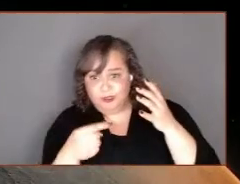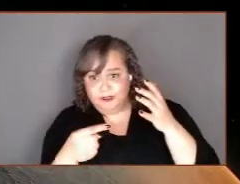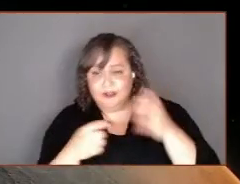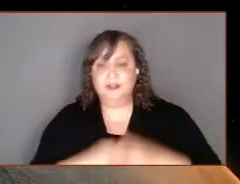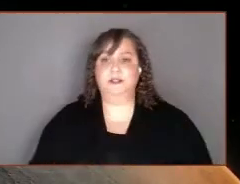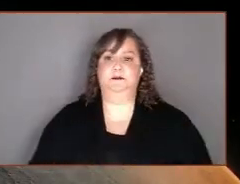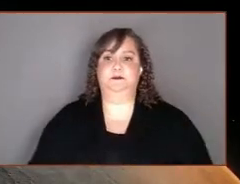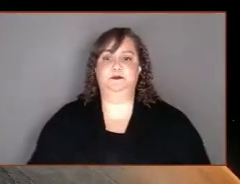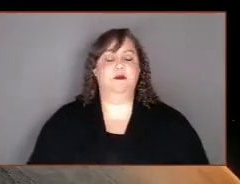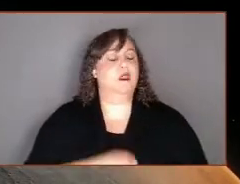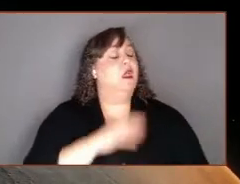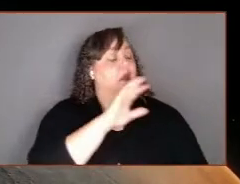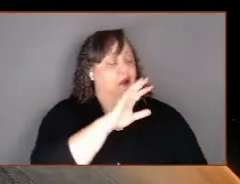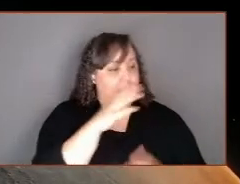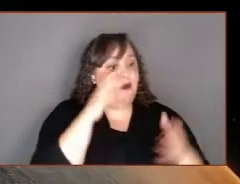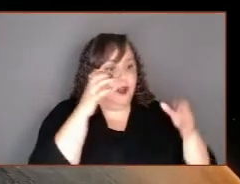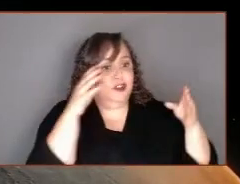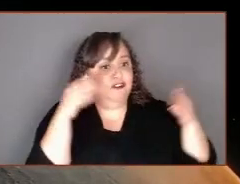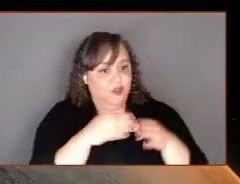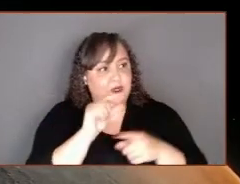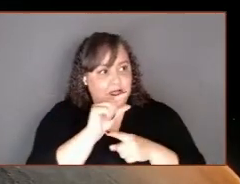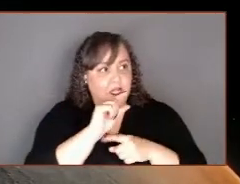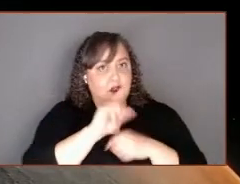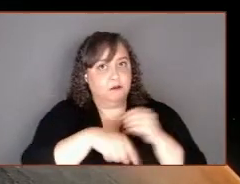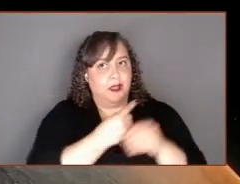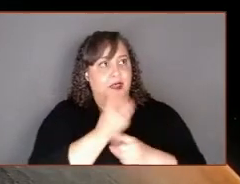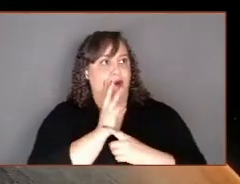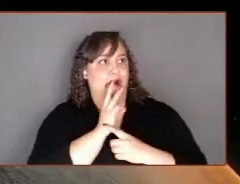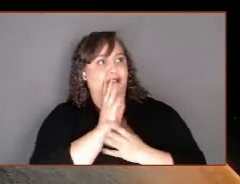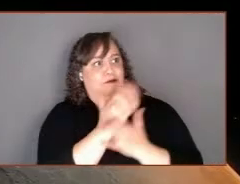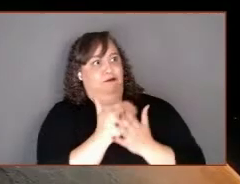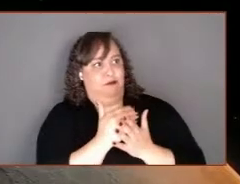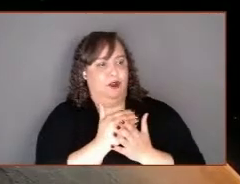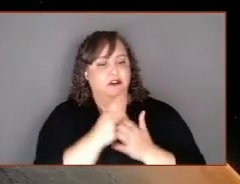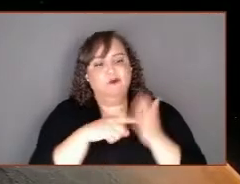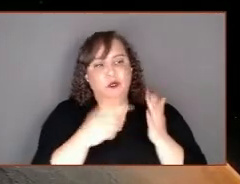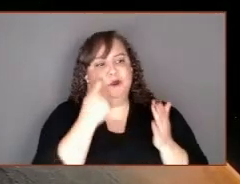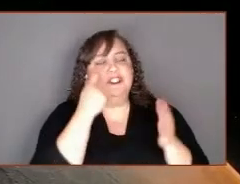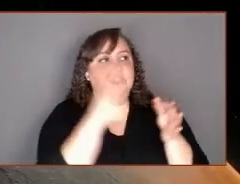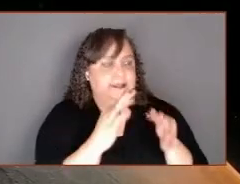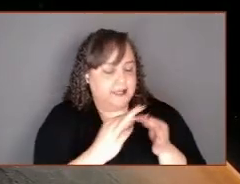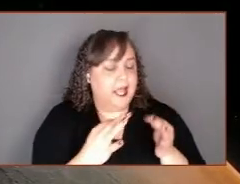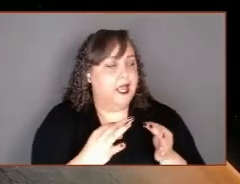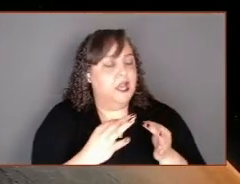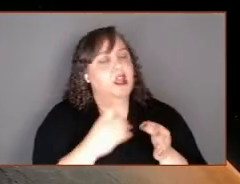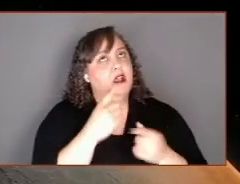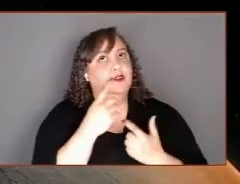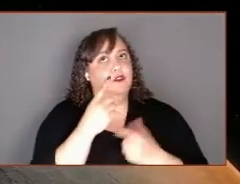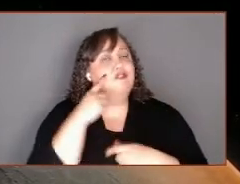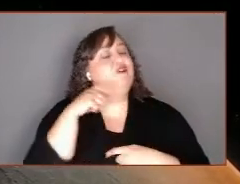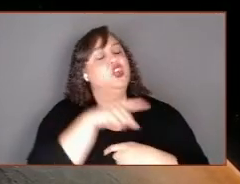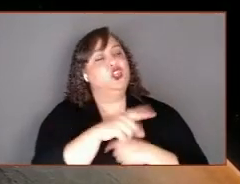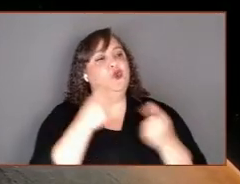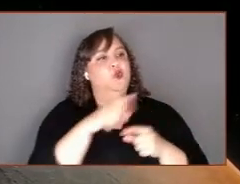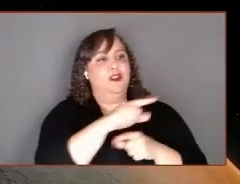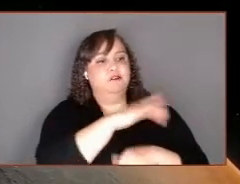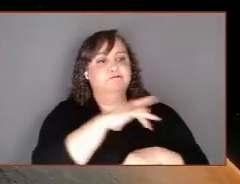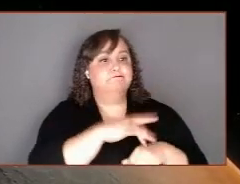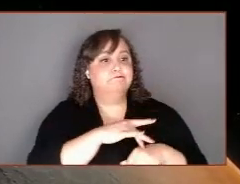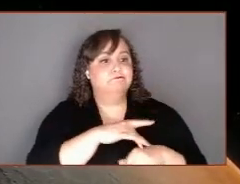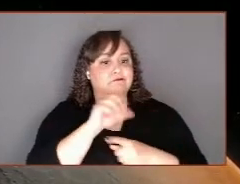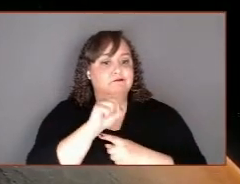I'd like to focus a little bit on the water component of that, because for you, when you've been in space, water